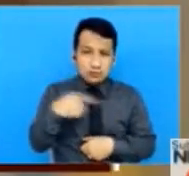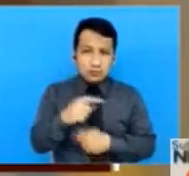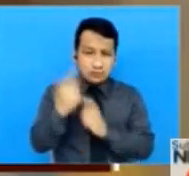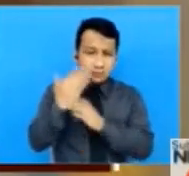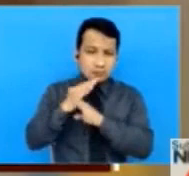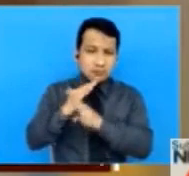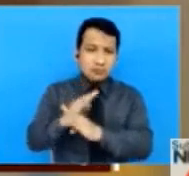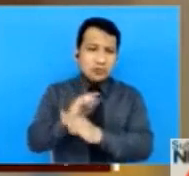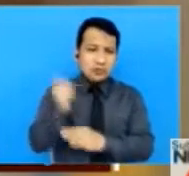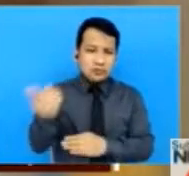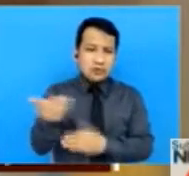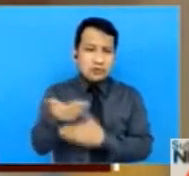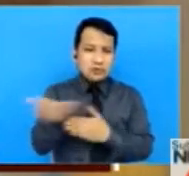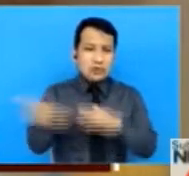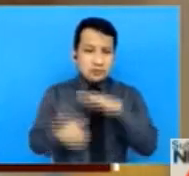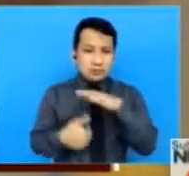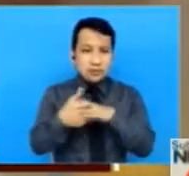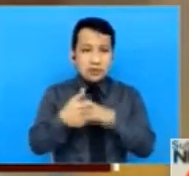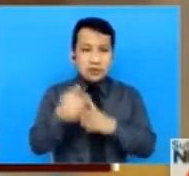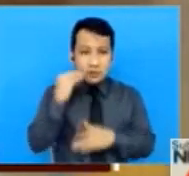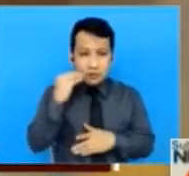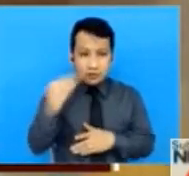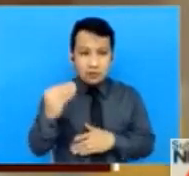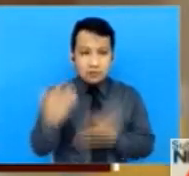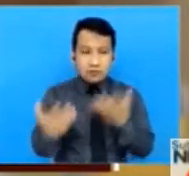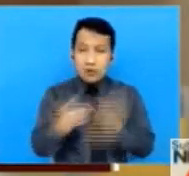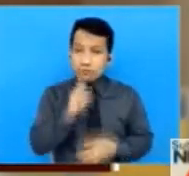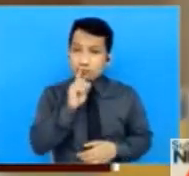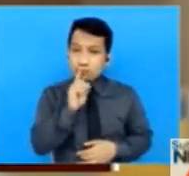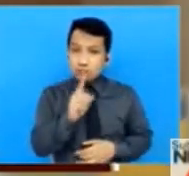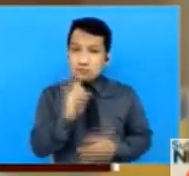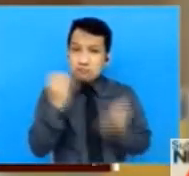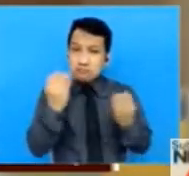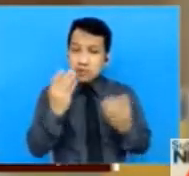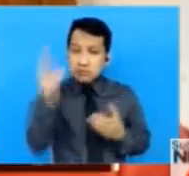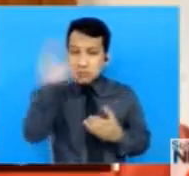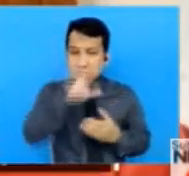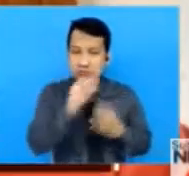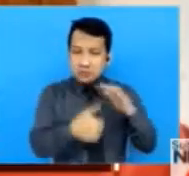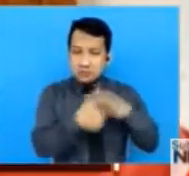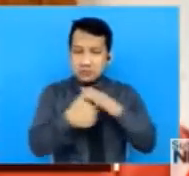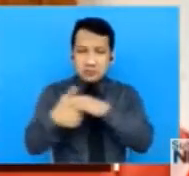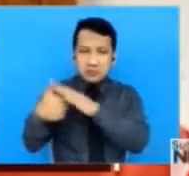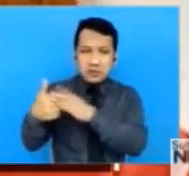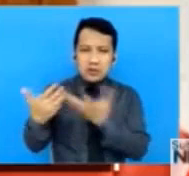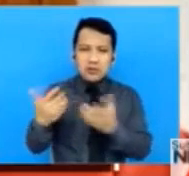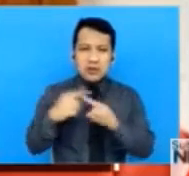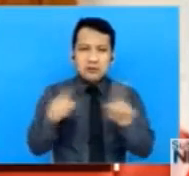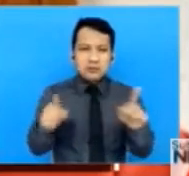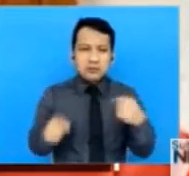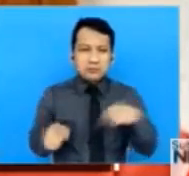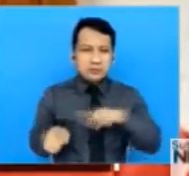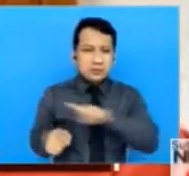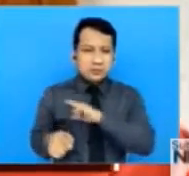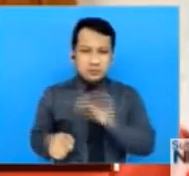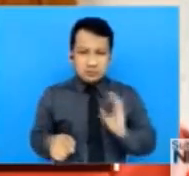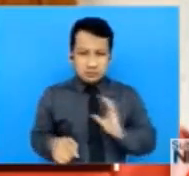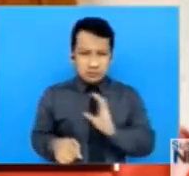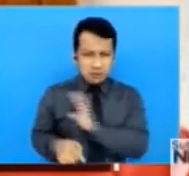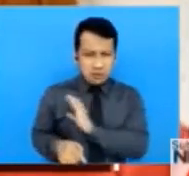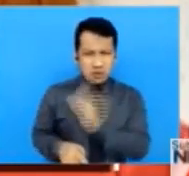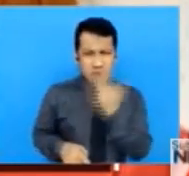you. Oras na lumantad ulit si Mago, siguradong mas marami pang mabubunyag. Pero ang sabi ng ilang